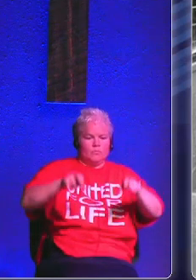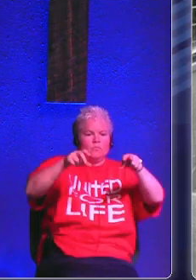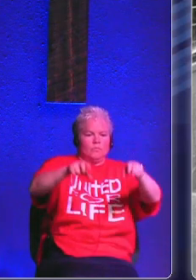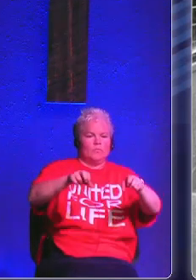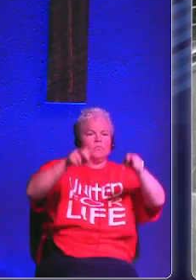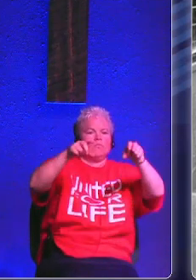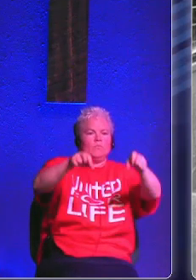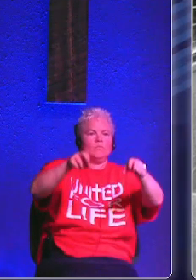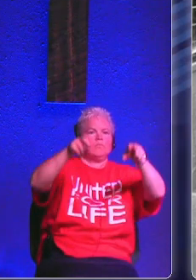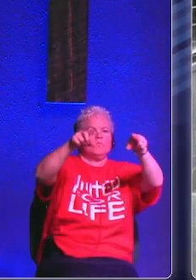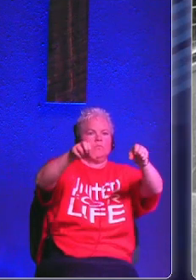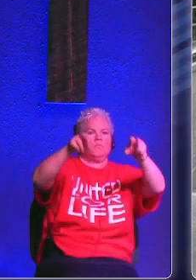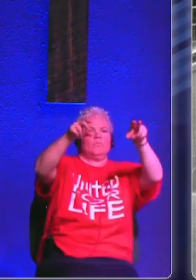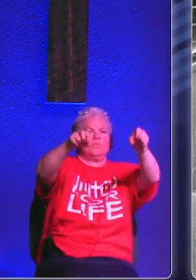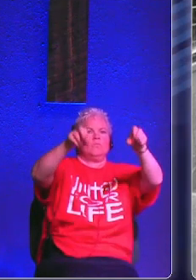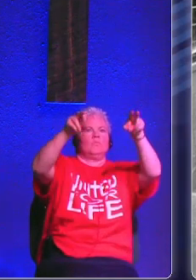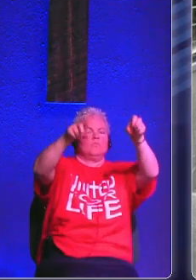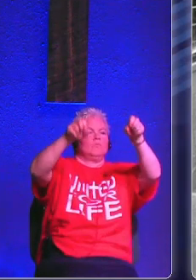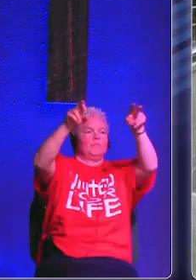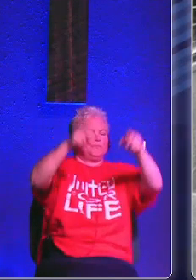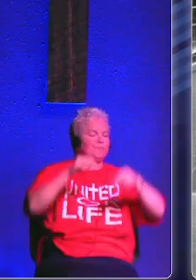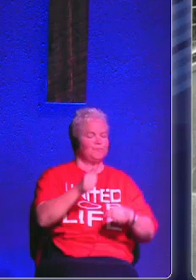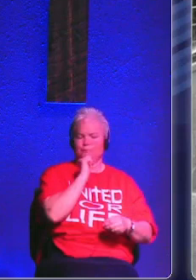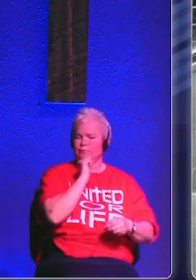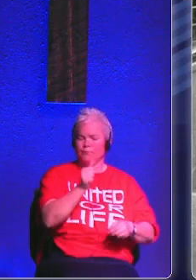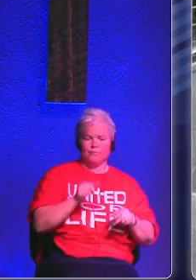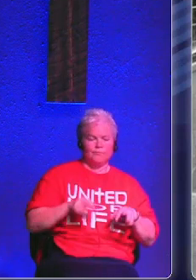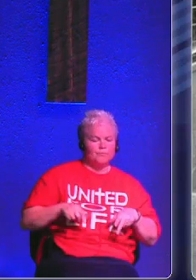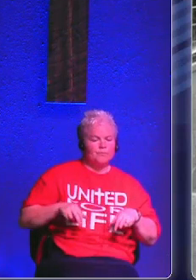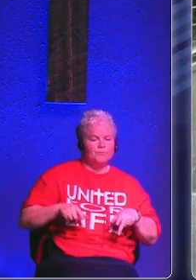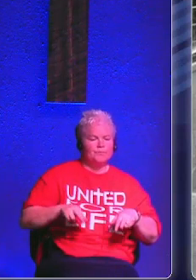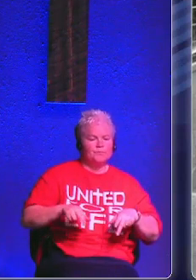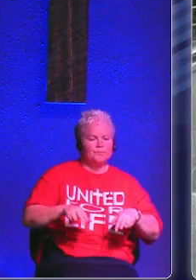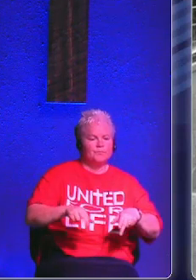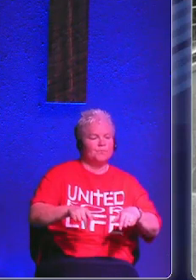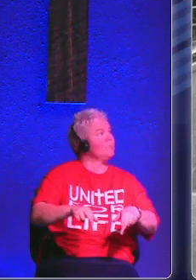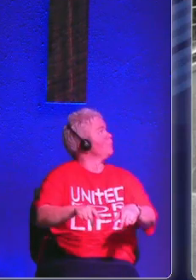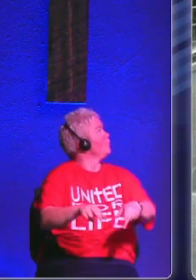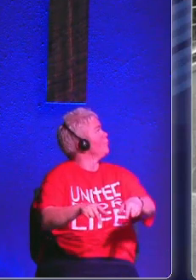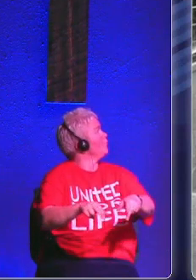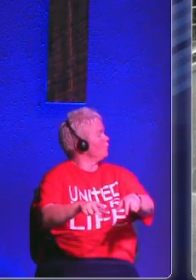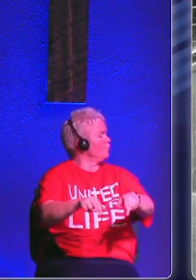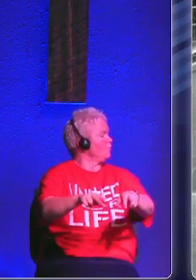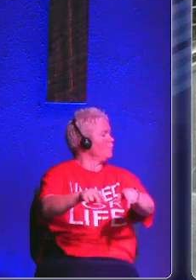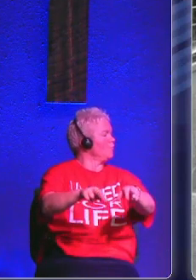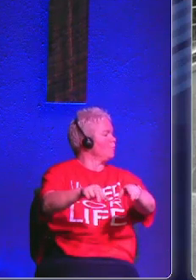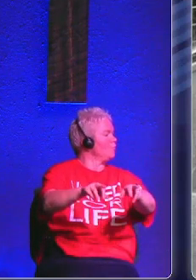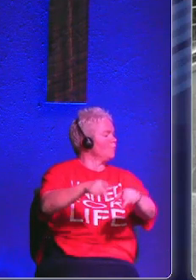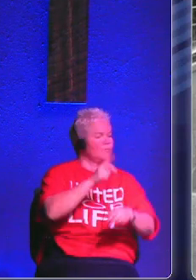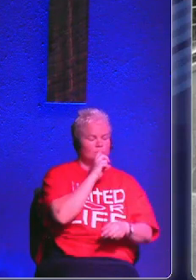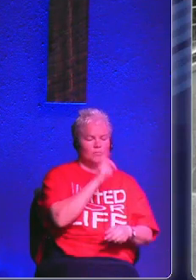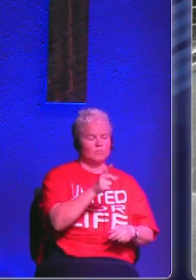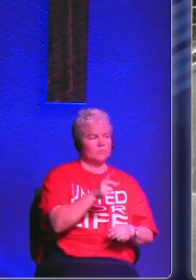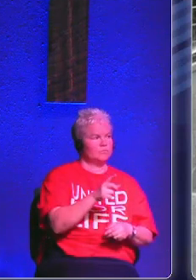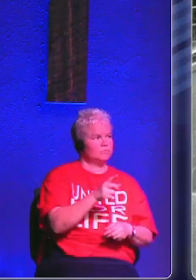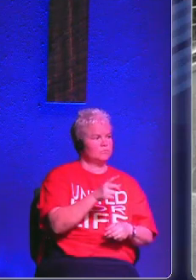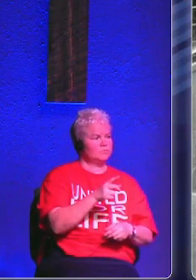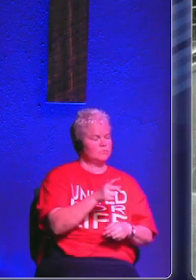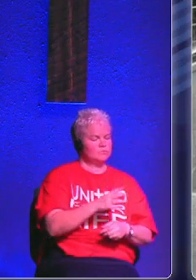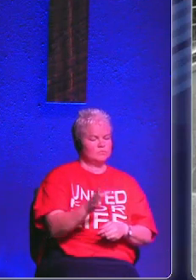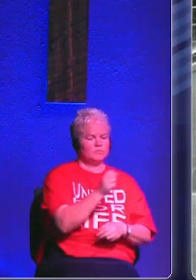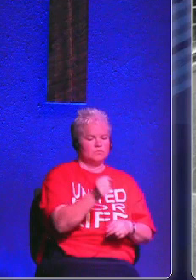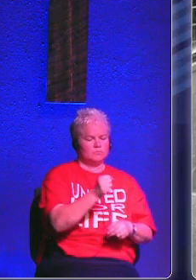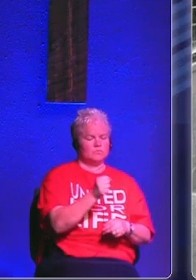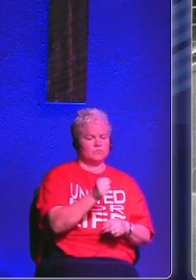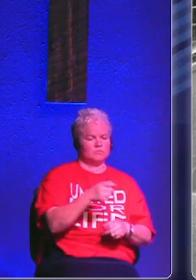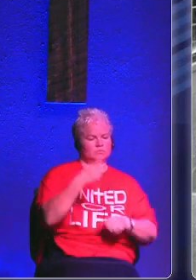people going about because they didn't want to walk. There's just a few of them that are saying, you know what, I'm going to take